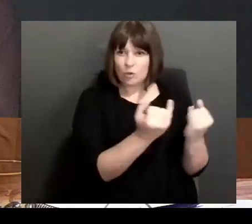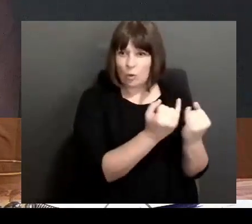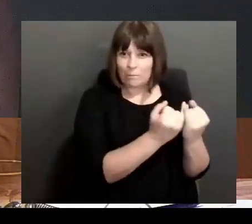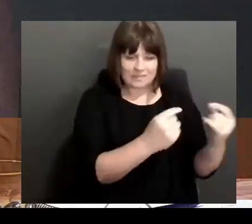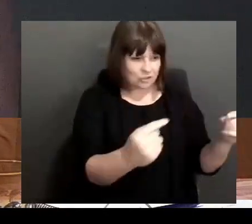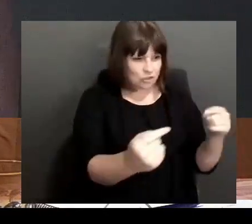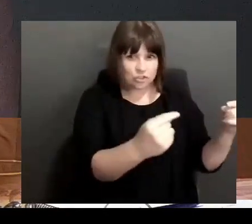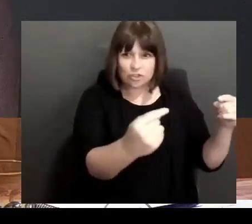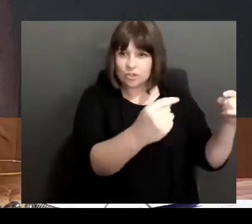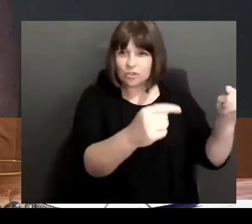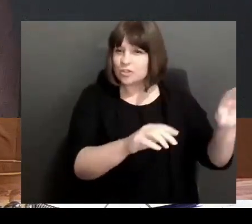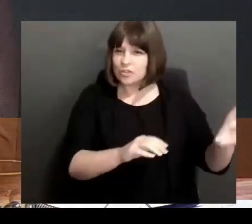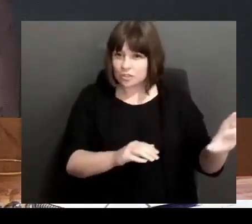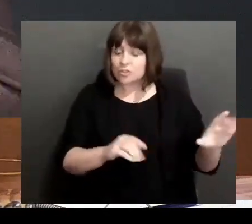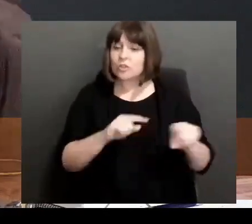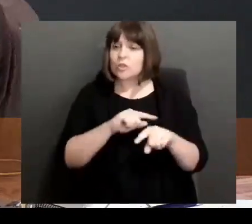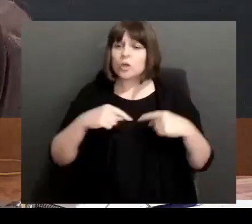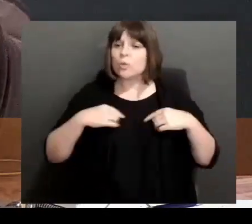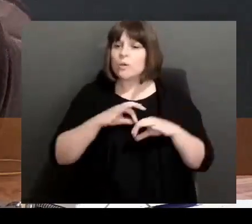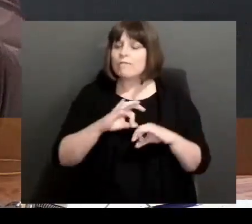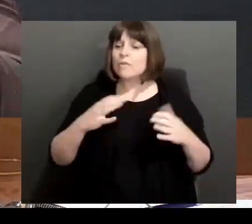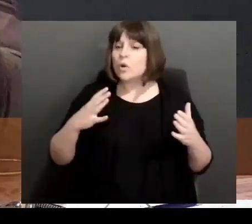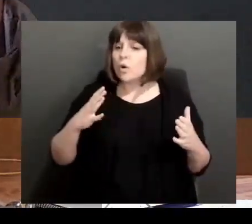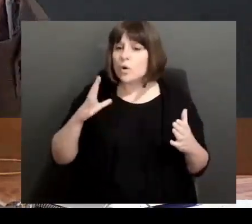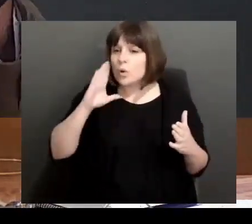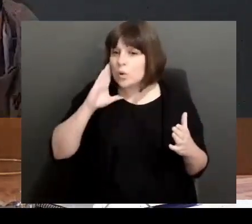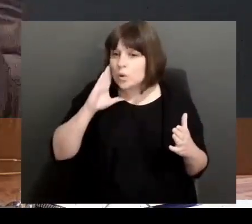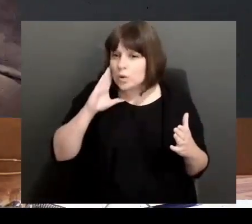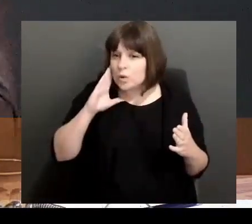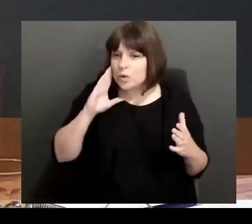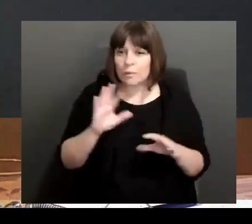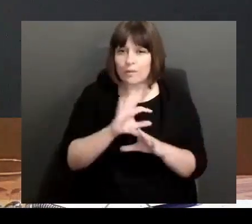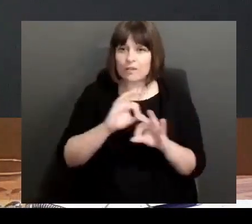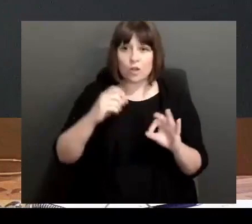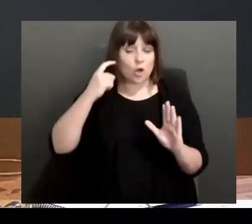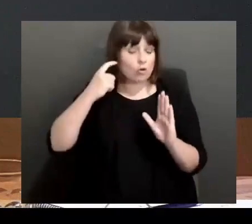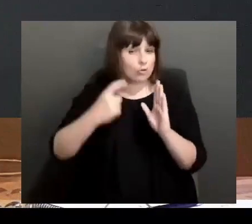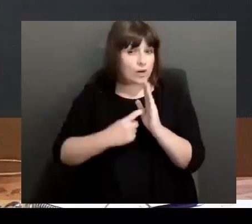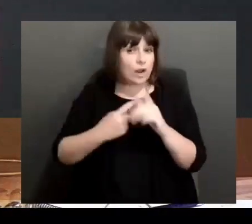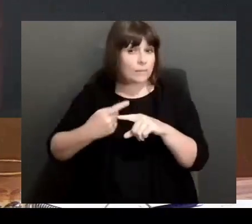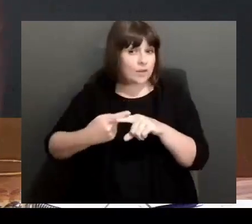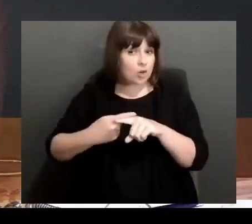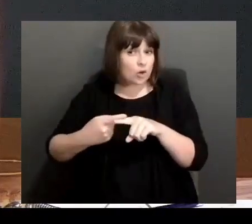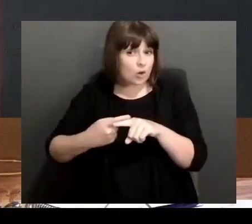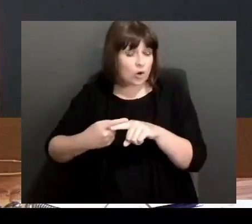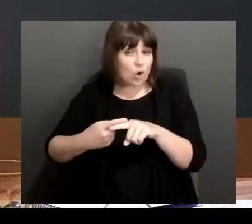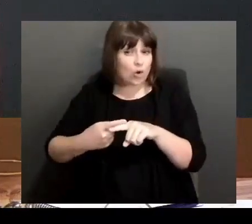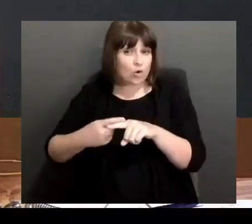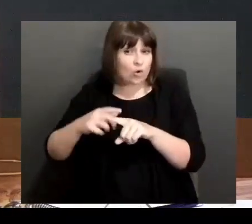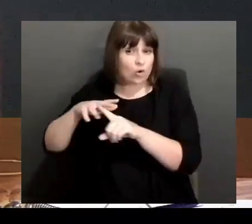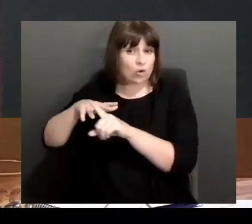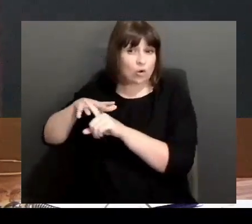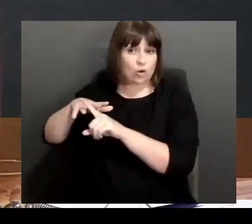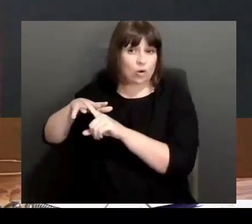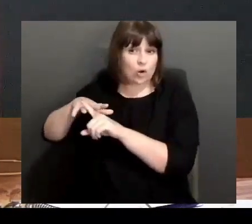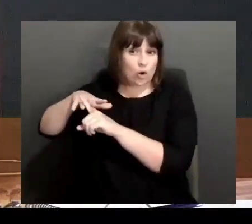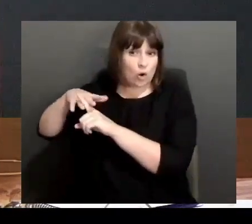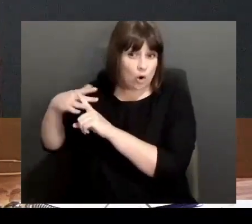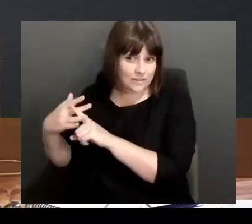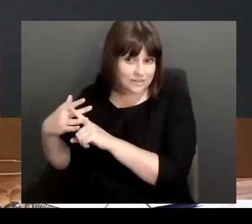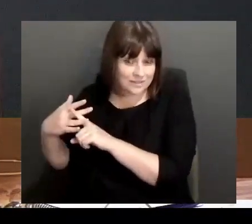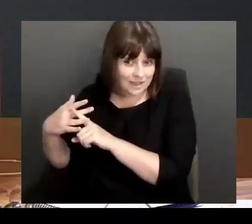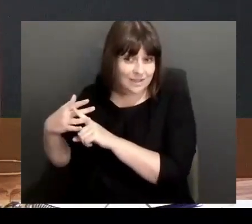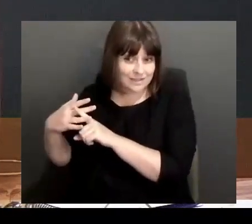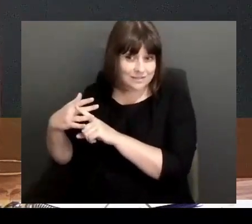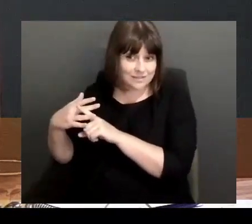Minister, about the non-recognised, in a colonial context, Aboriginal groups who are traditional